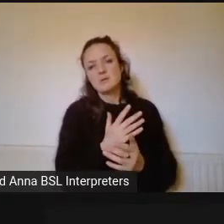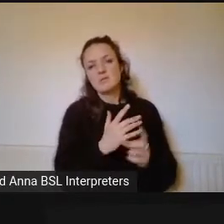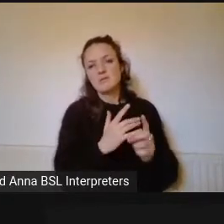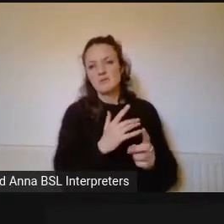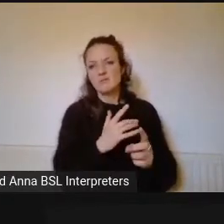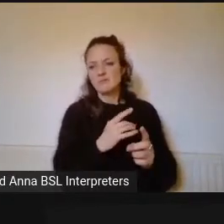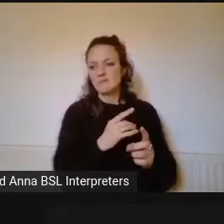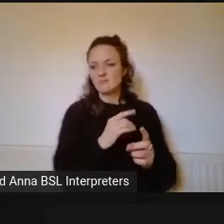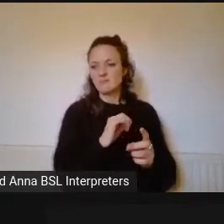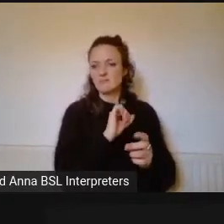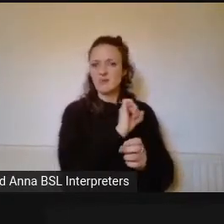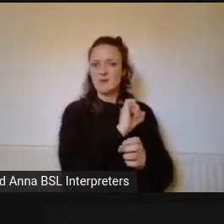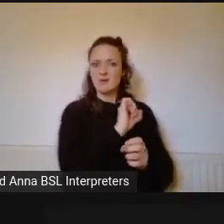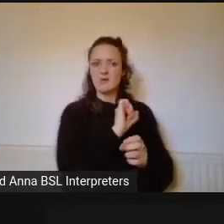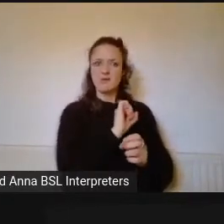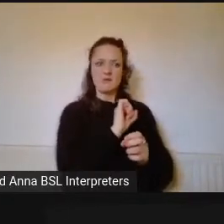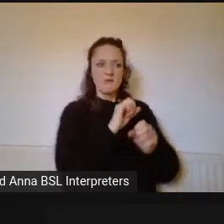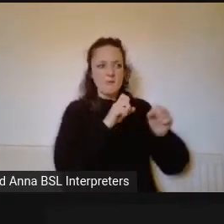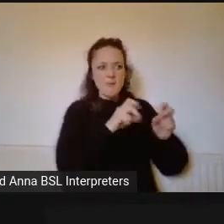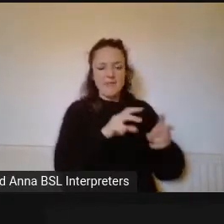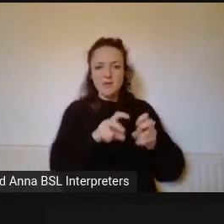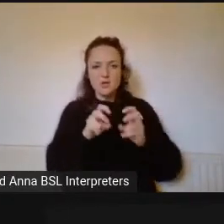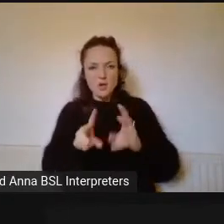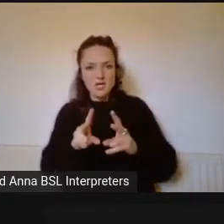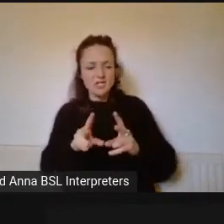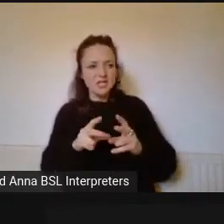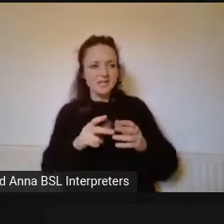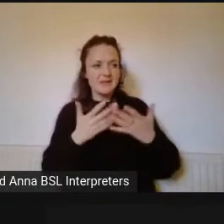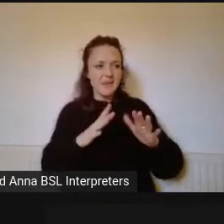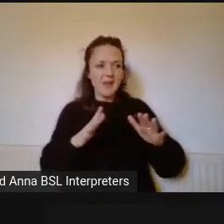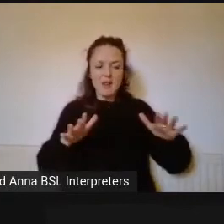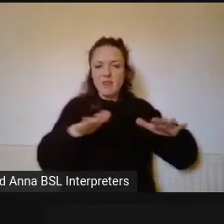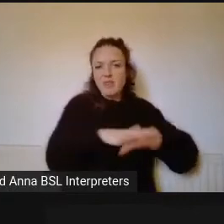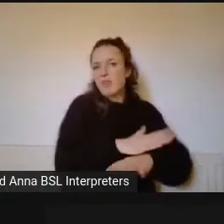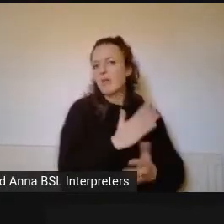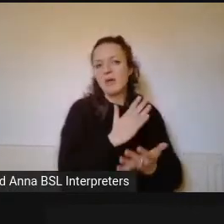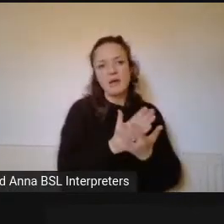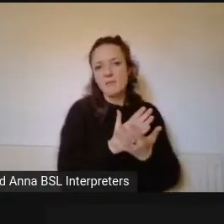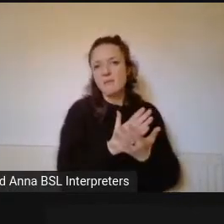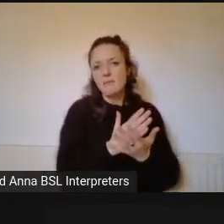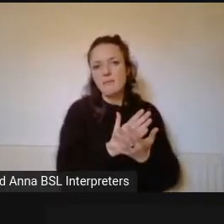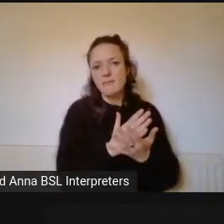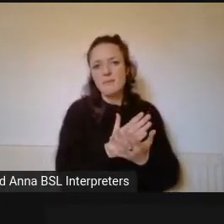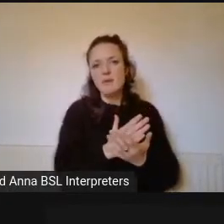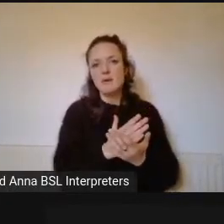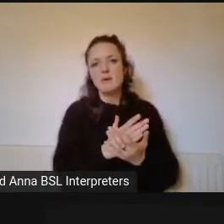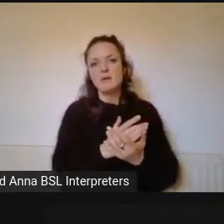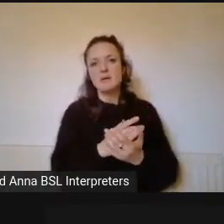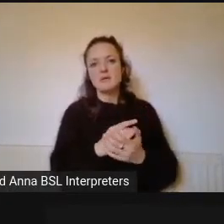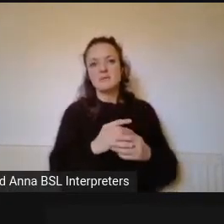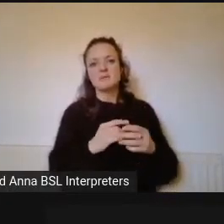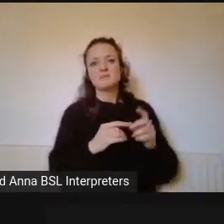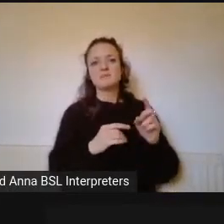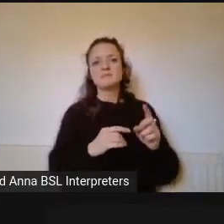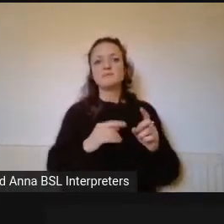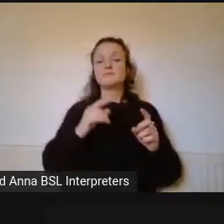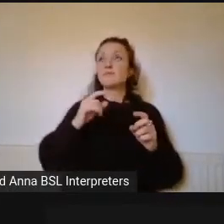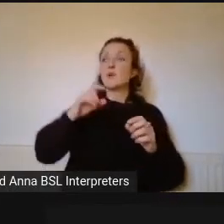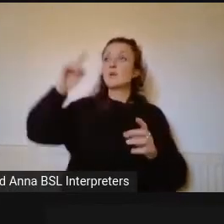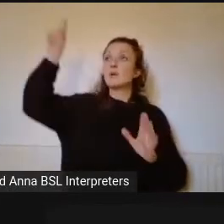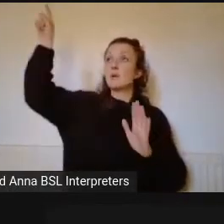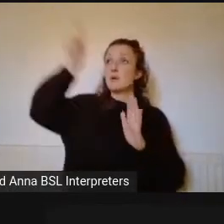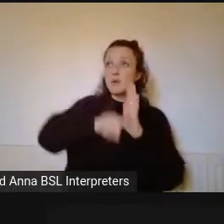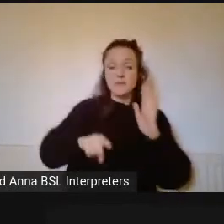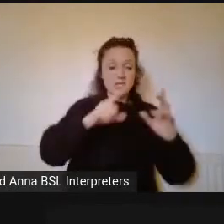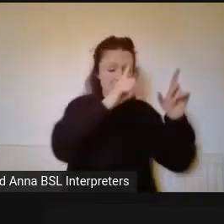the actual methodologies and all sorts of, and the images that are used to generate these statistics. So a